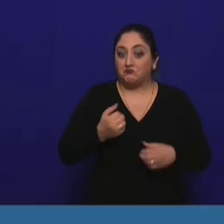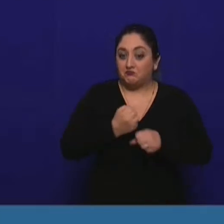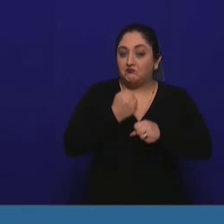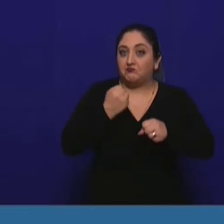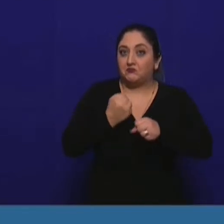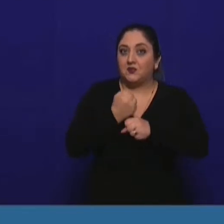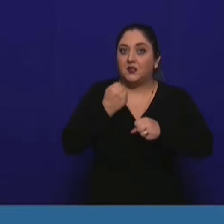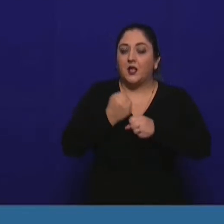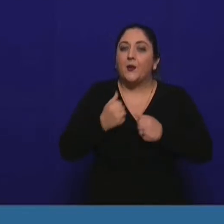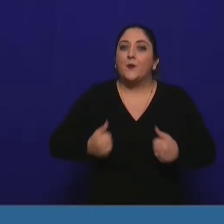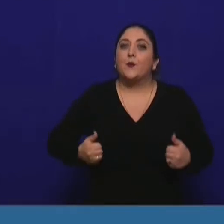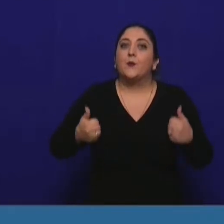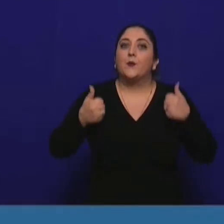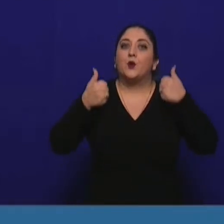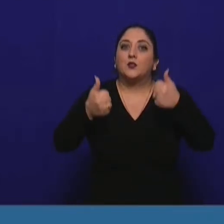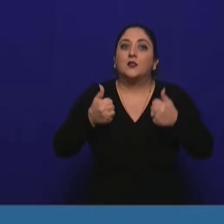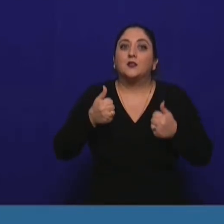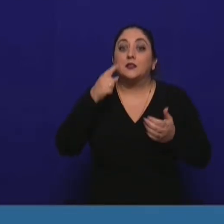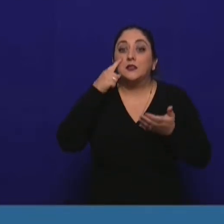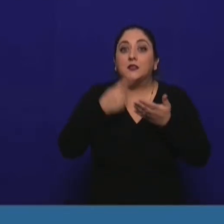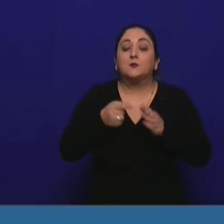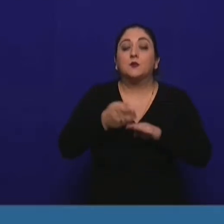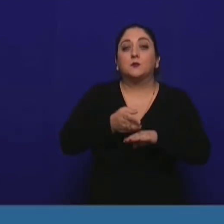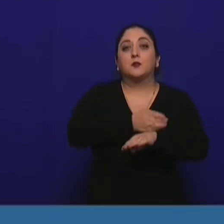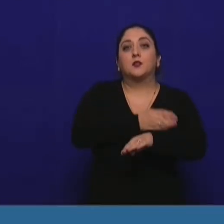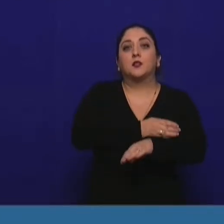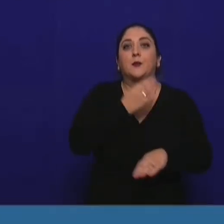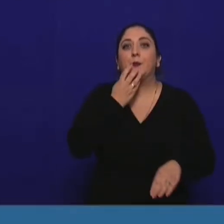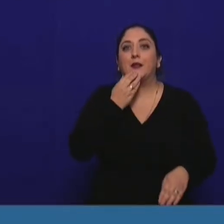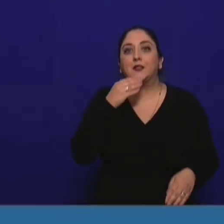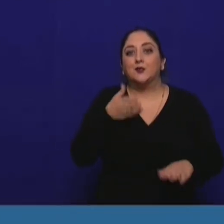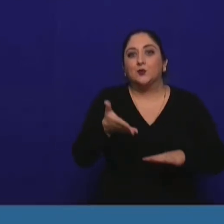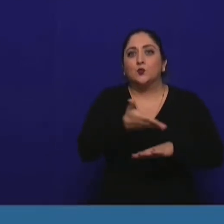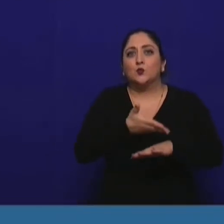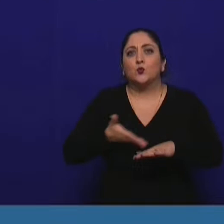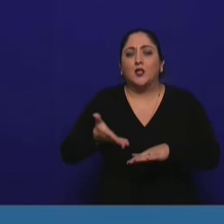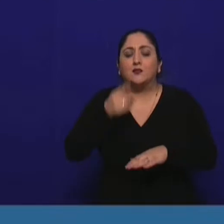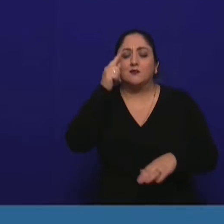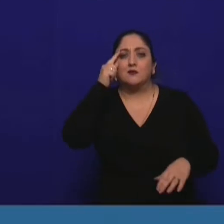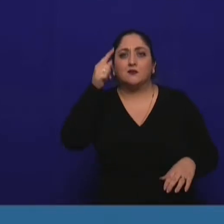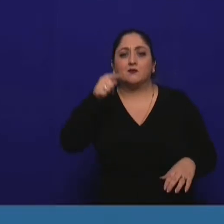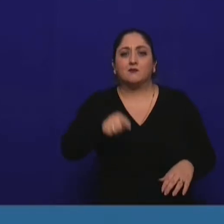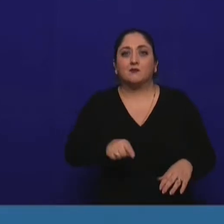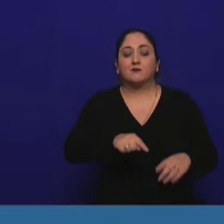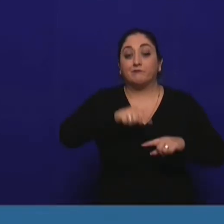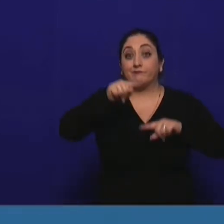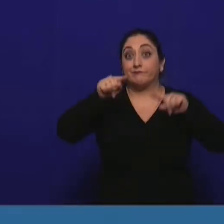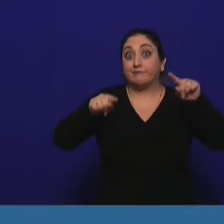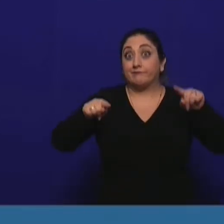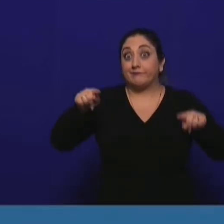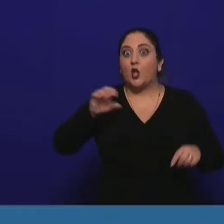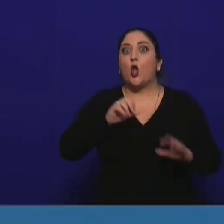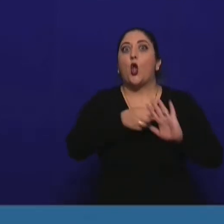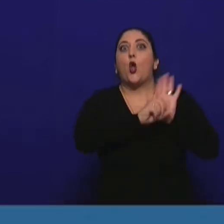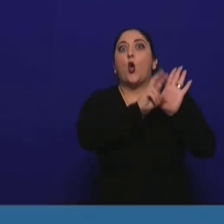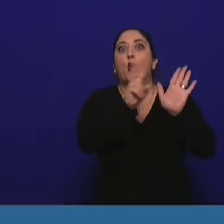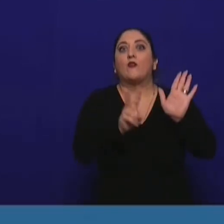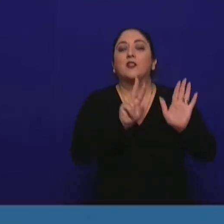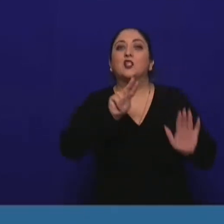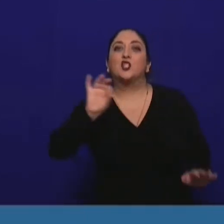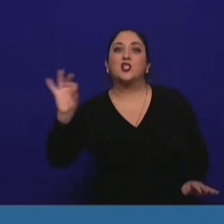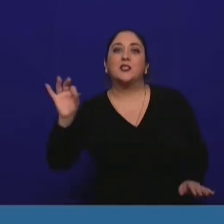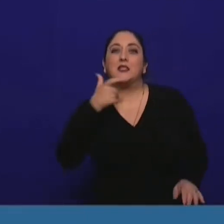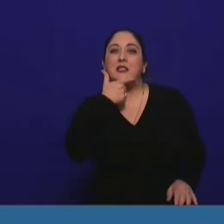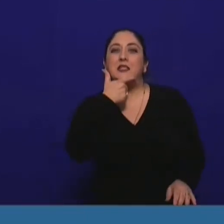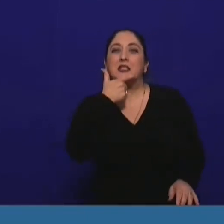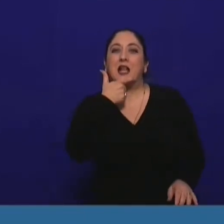għaliex importanti li każijiet naqbduhom, anke f'sitwazzjoni fejn nafu li għandna il-varjant tal-Ingilterra li wkoll qed ikollna